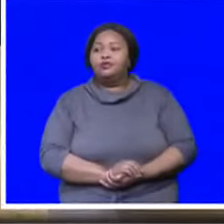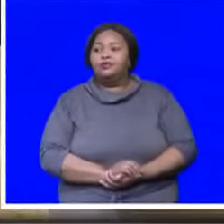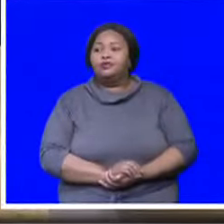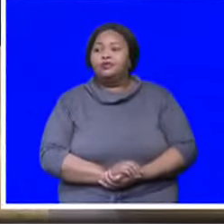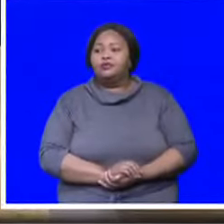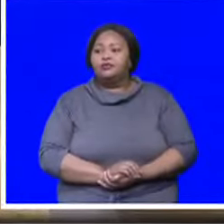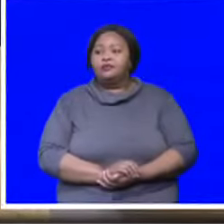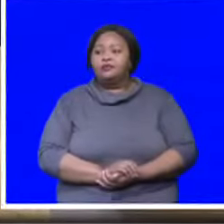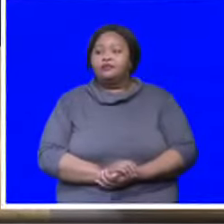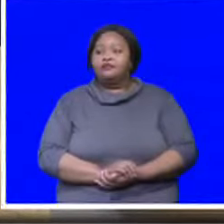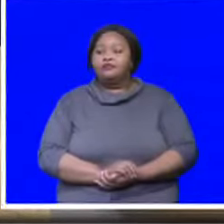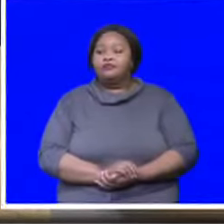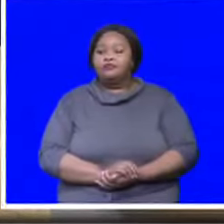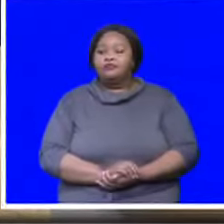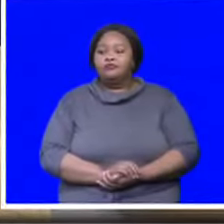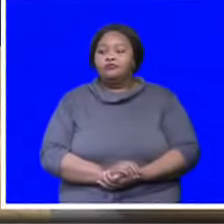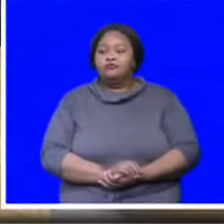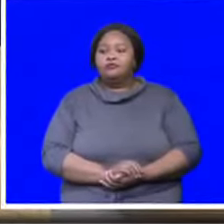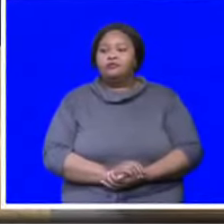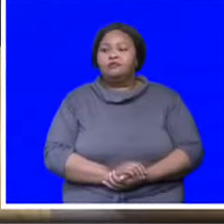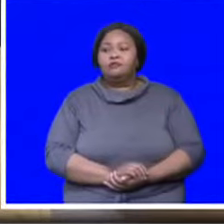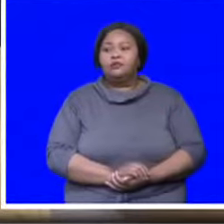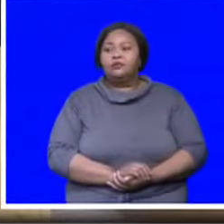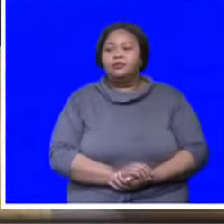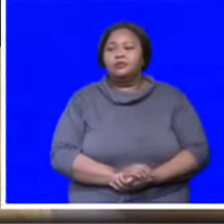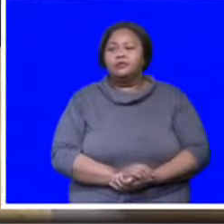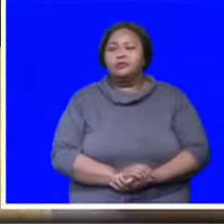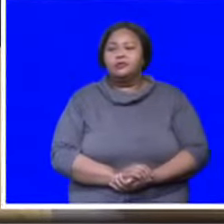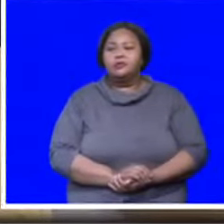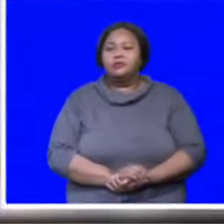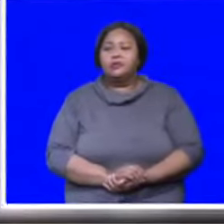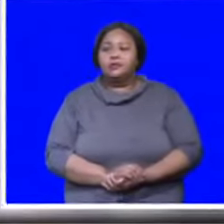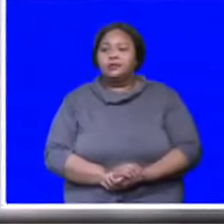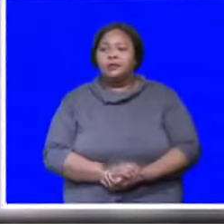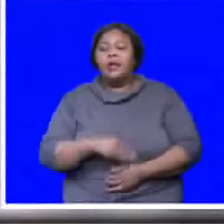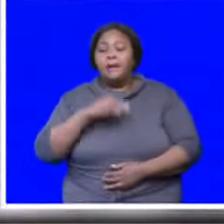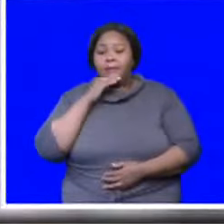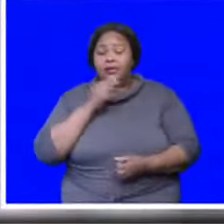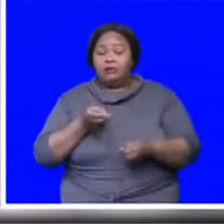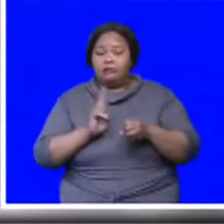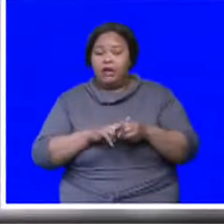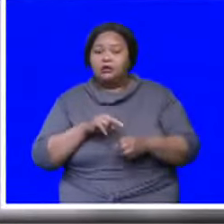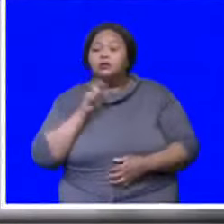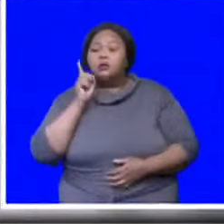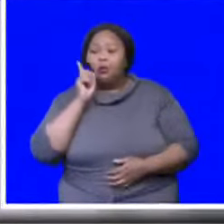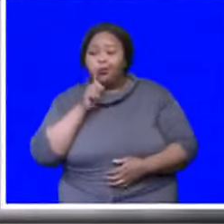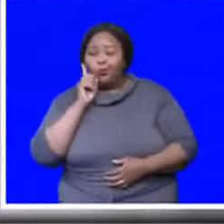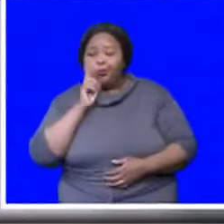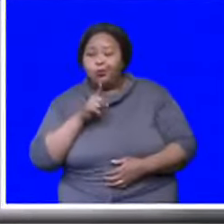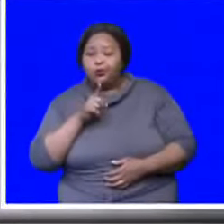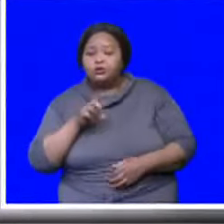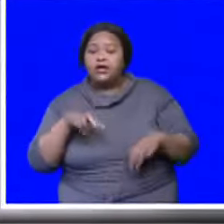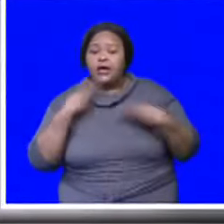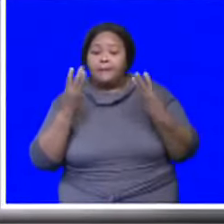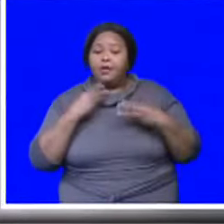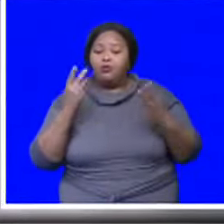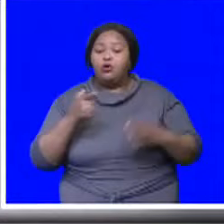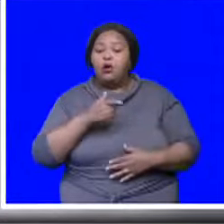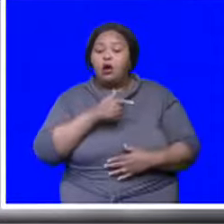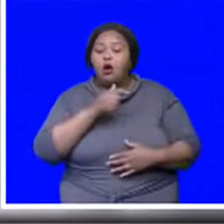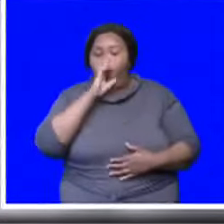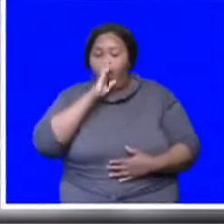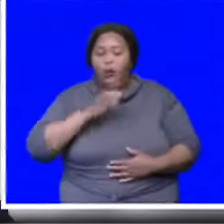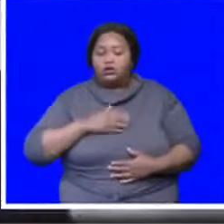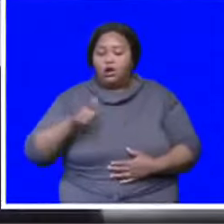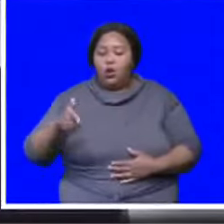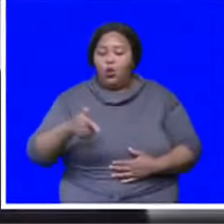us to notice that you are irrigating in this particular area. And we can almost estimate even how